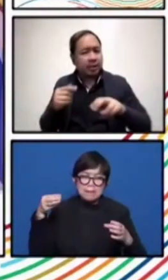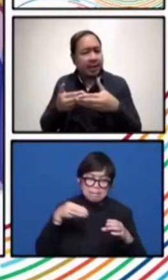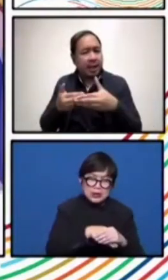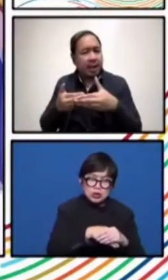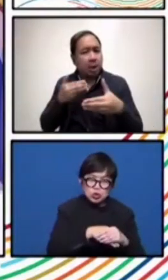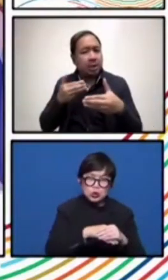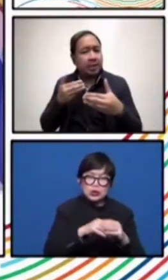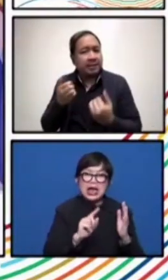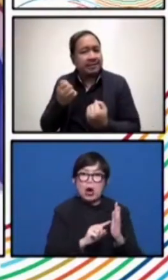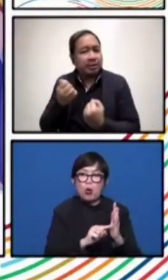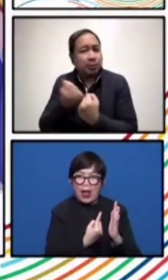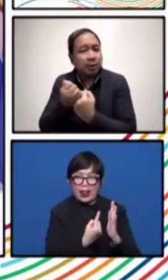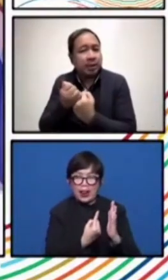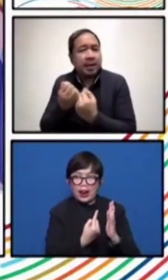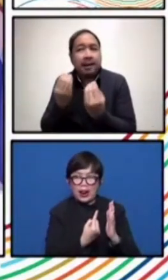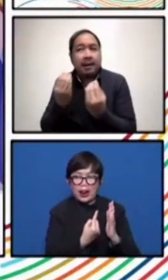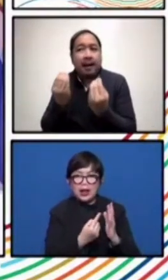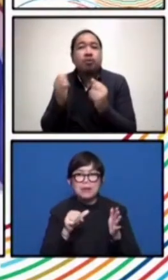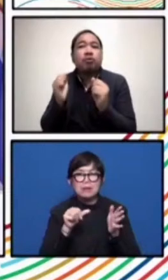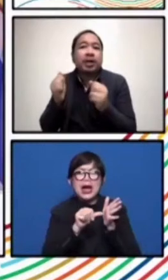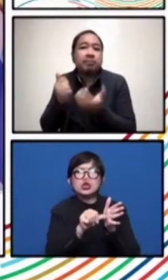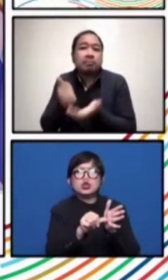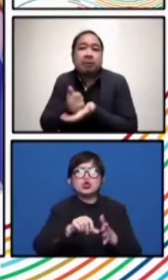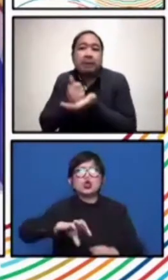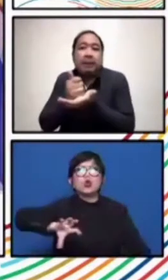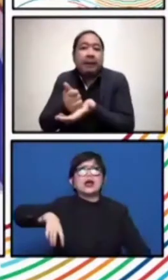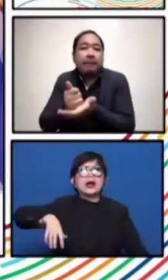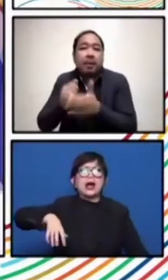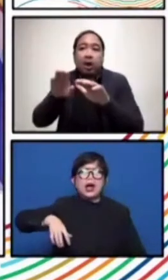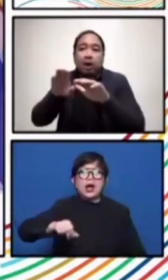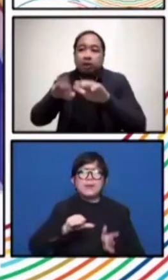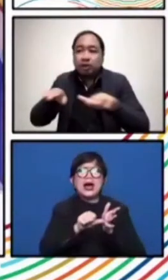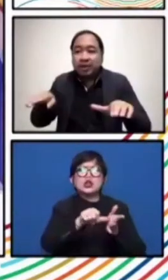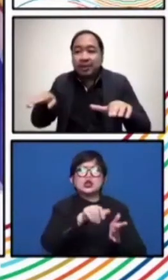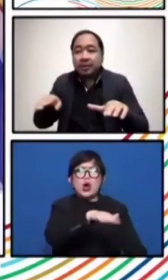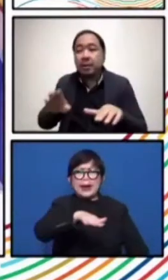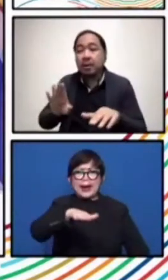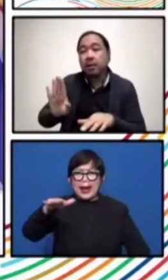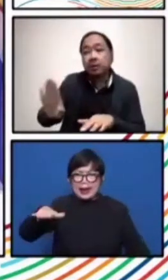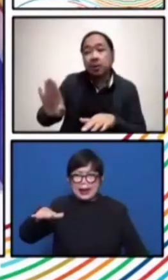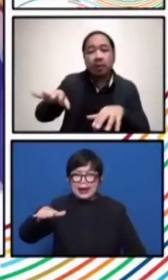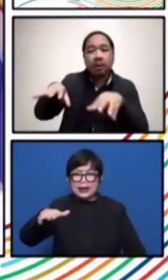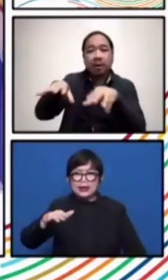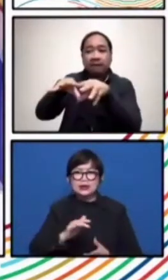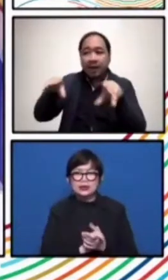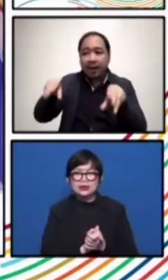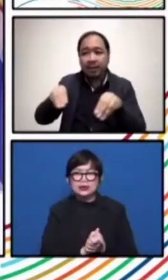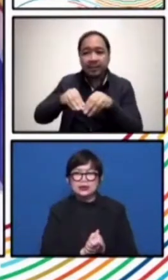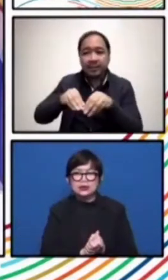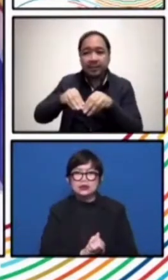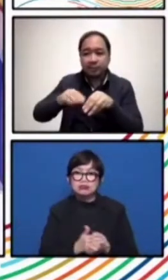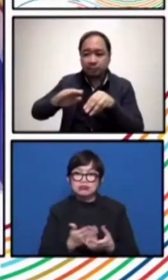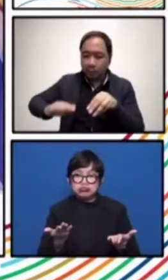help a child as the child grows a child with disability